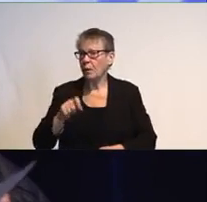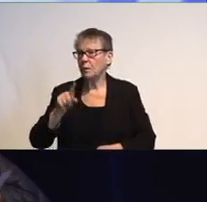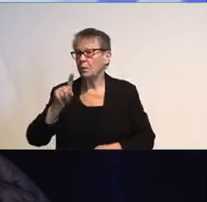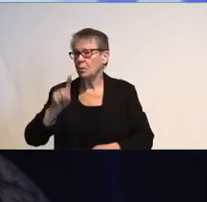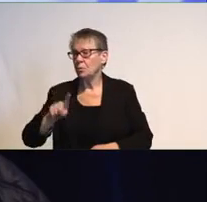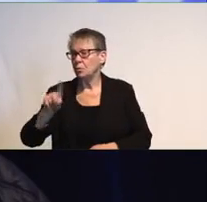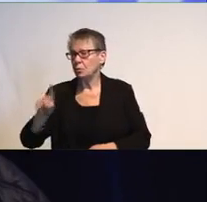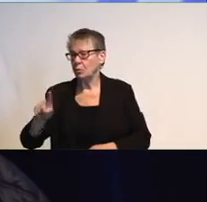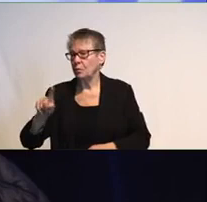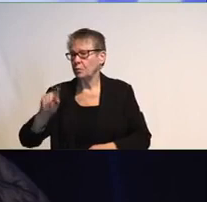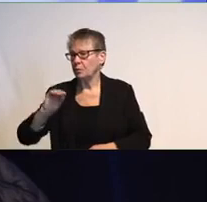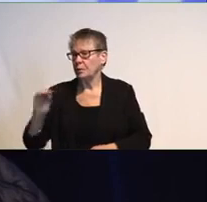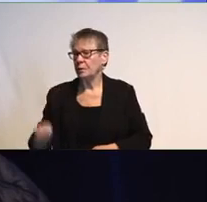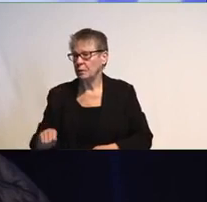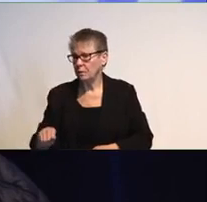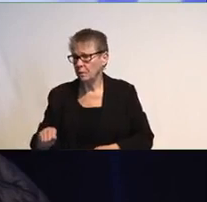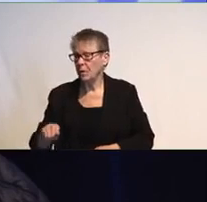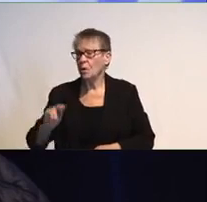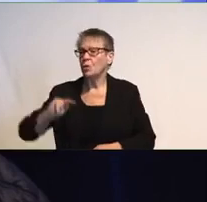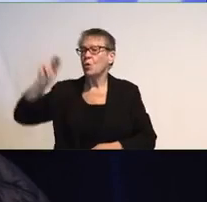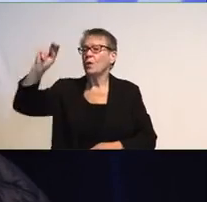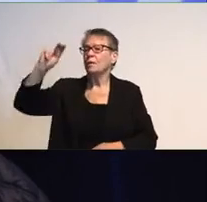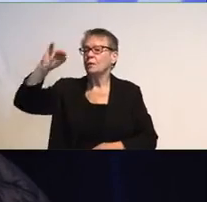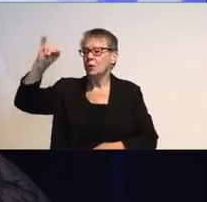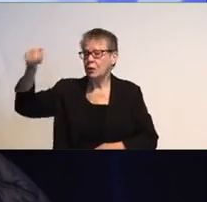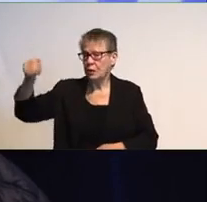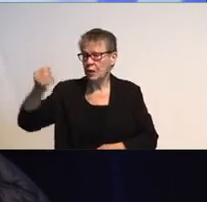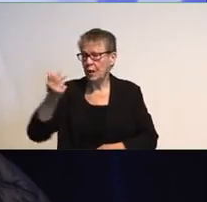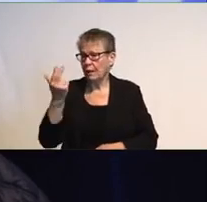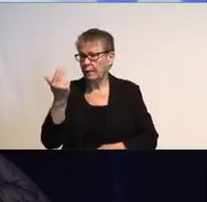12.11%. The northern part of the state reports